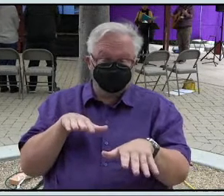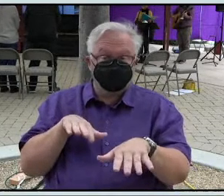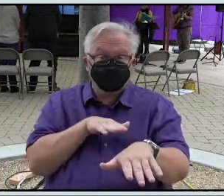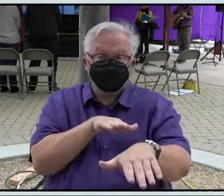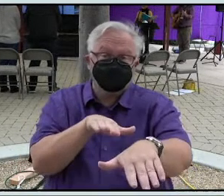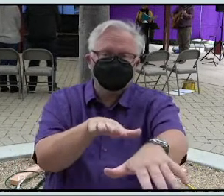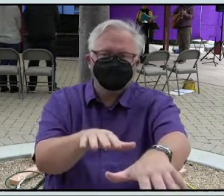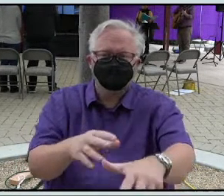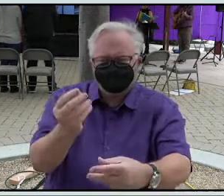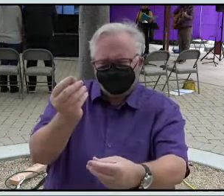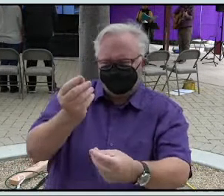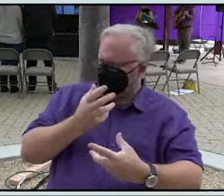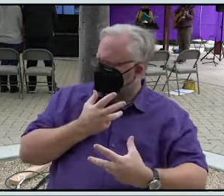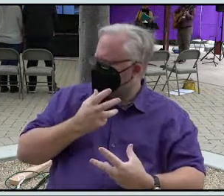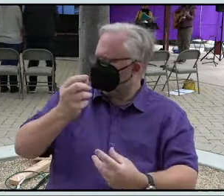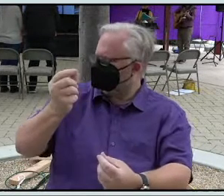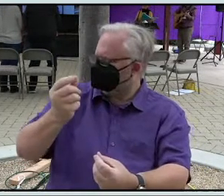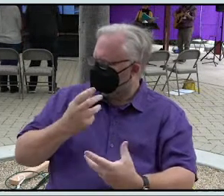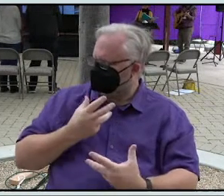soul, and it's